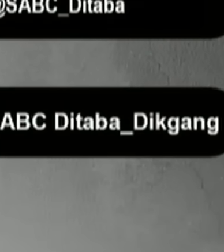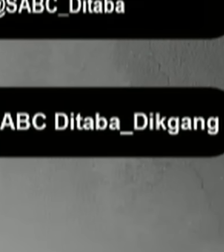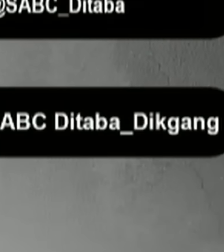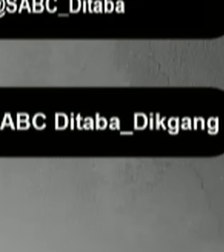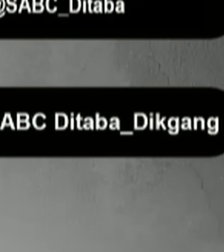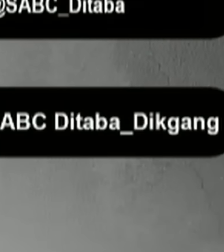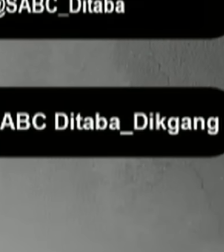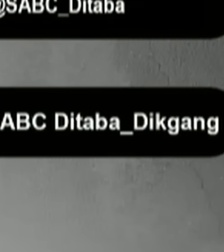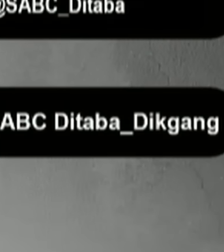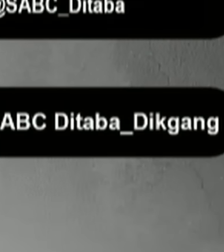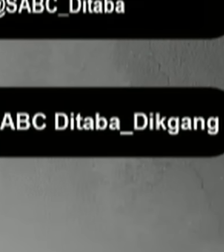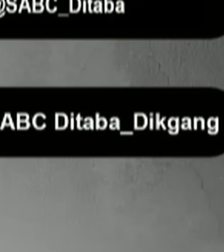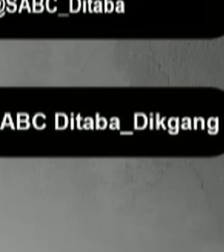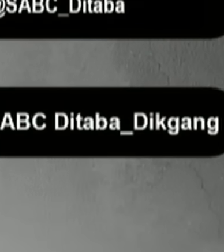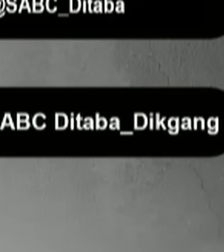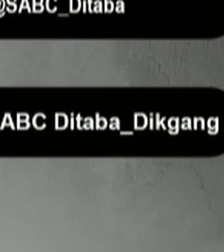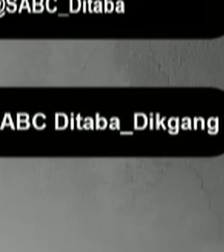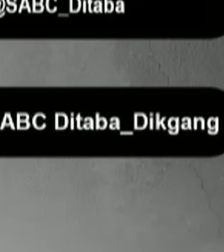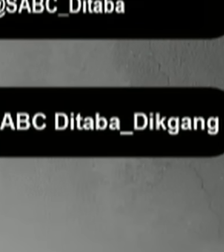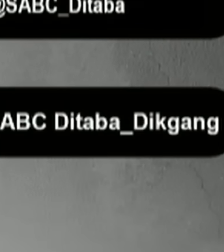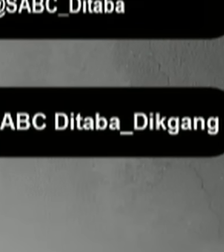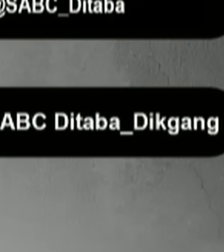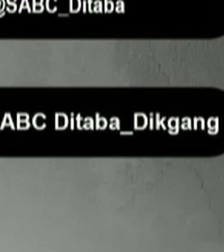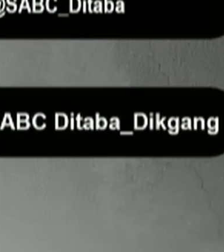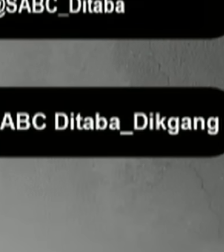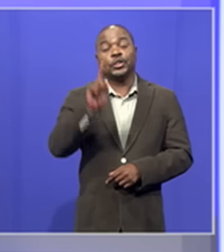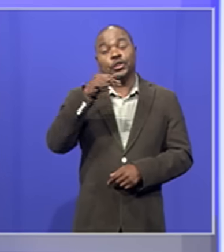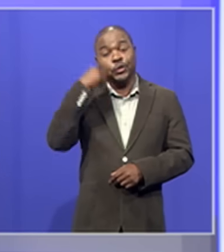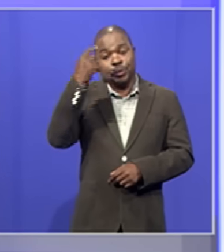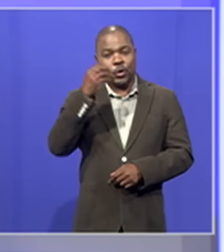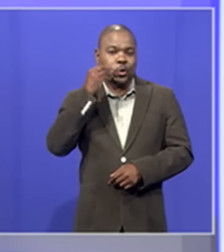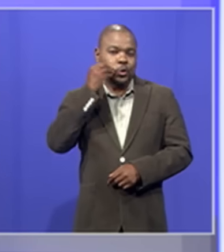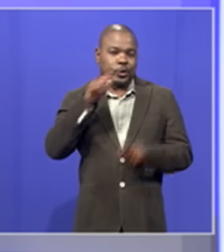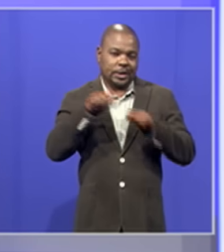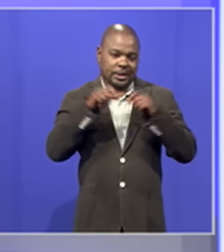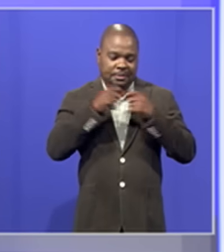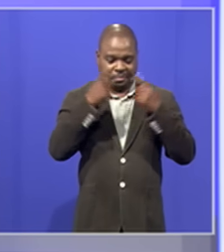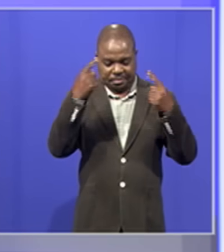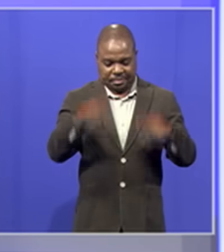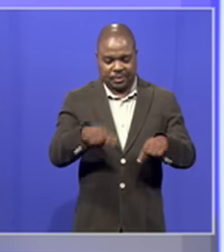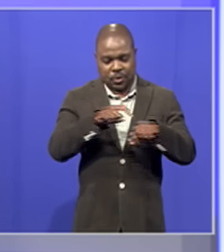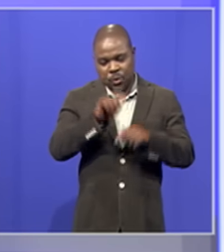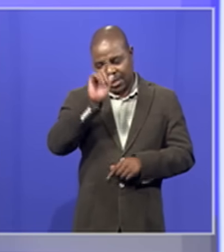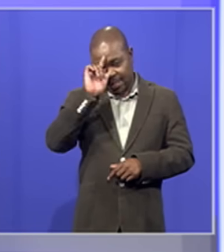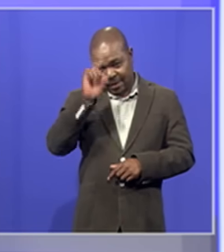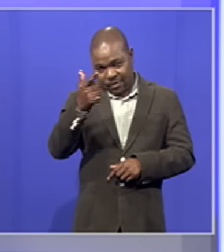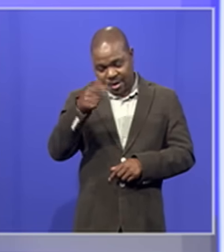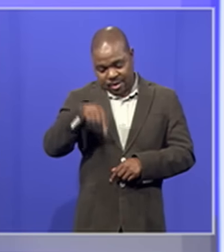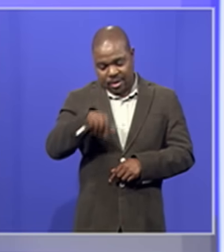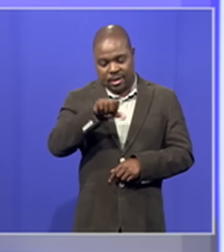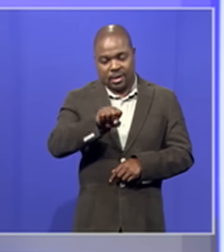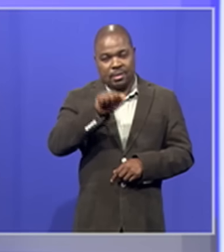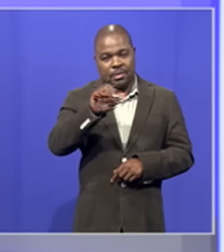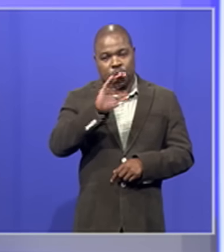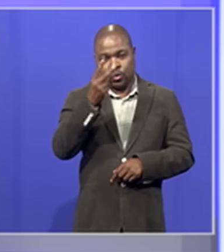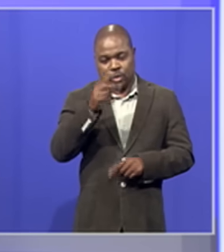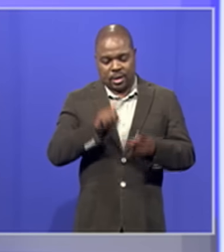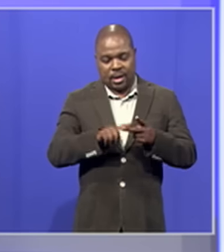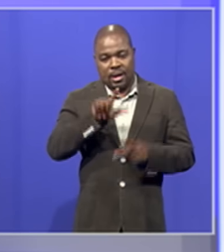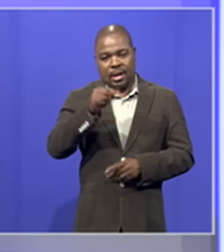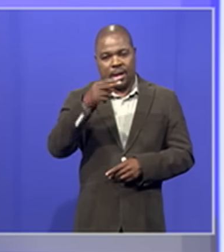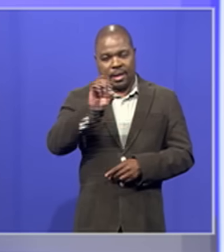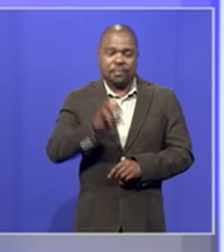nomoro ya rena ya WhatsApp fa o le ka kgatha go temo. Ba sehlopha sa ditaba tša Sesotho ba tla lefa tšona ka iri ya bošupa mo SABC 2 le go